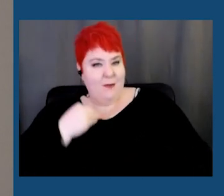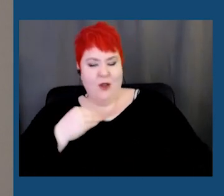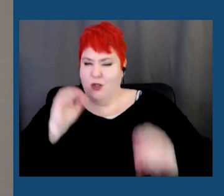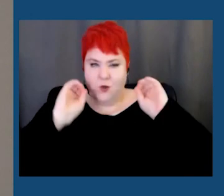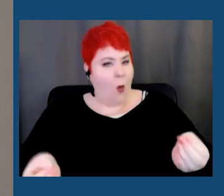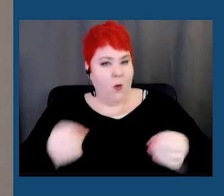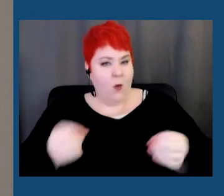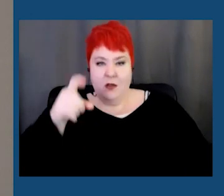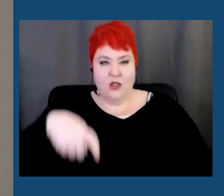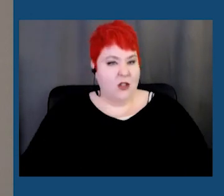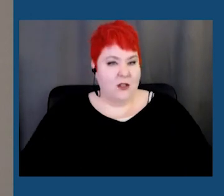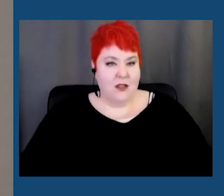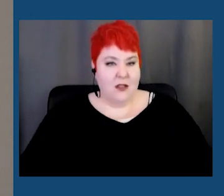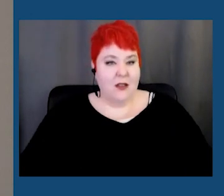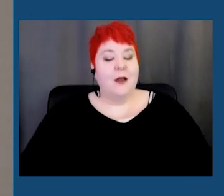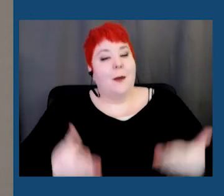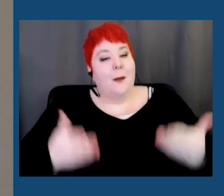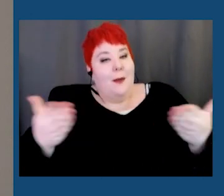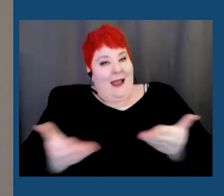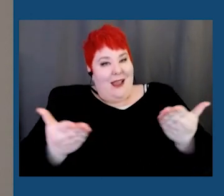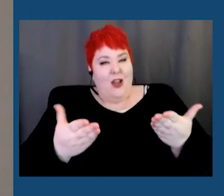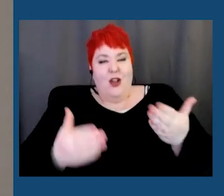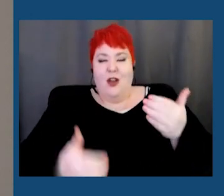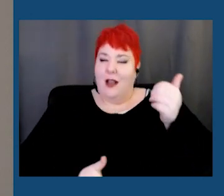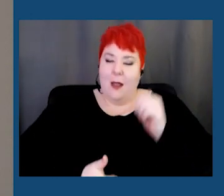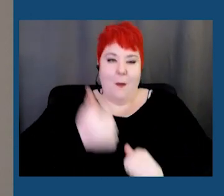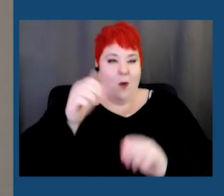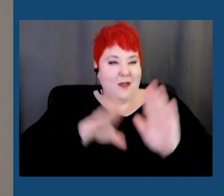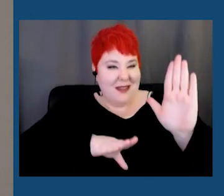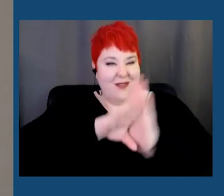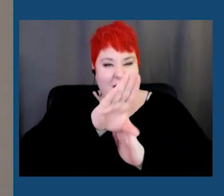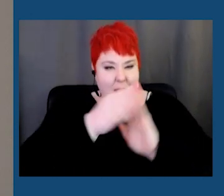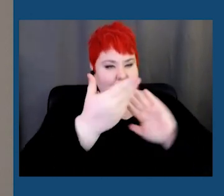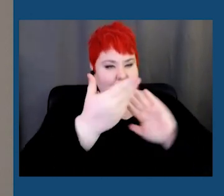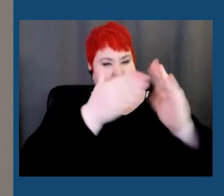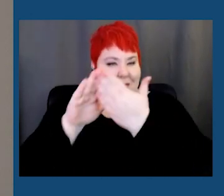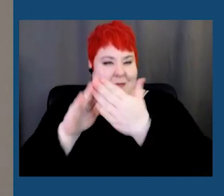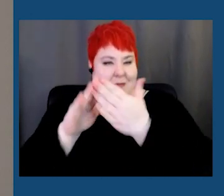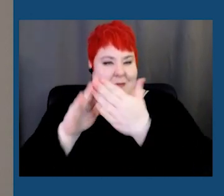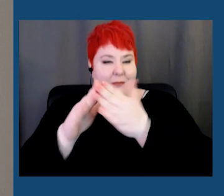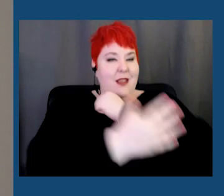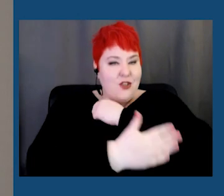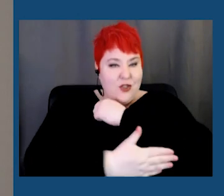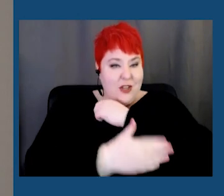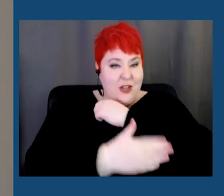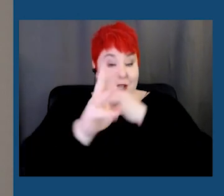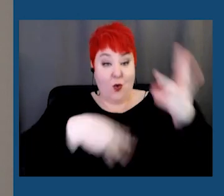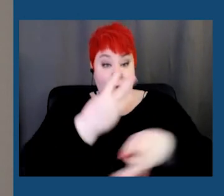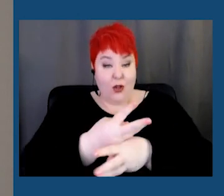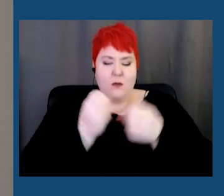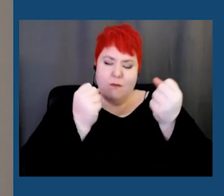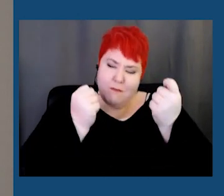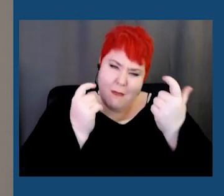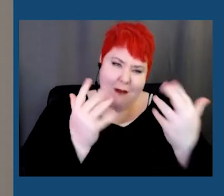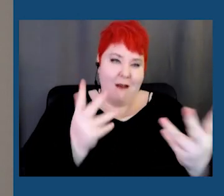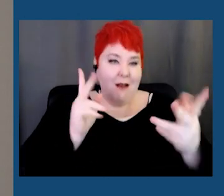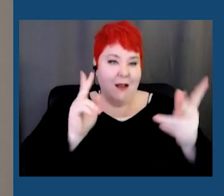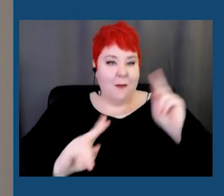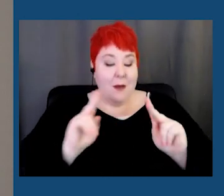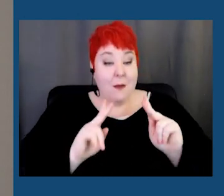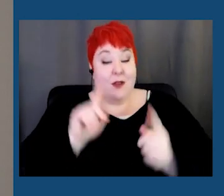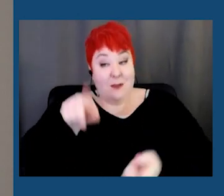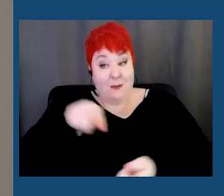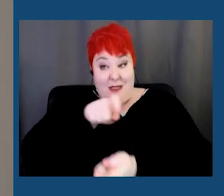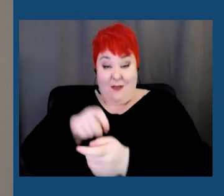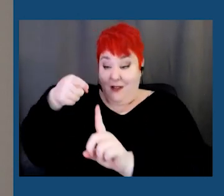most developed country in the world, so many people, especially women of color, suffer as they try to